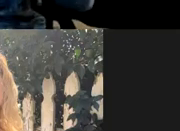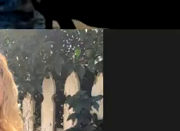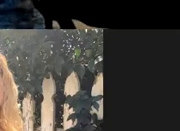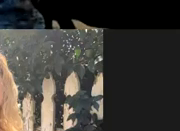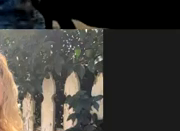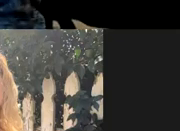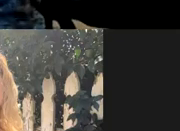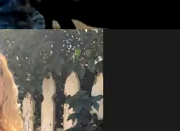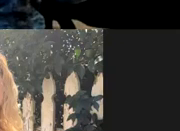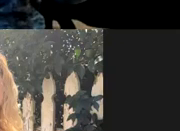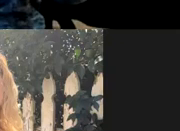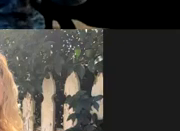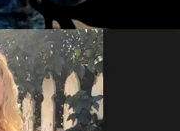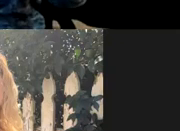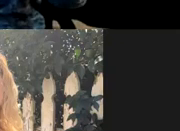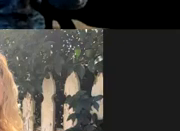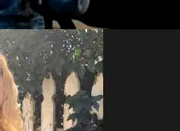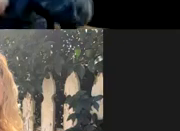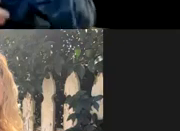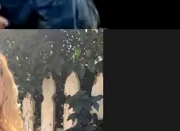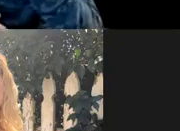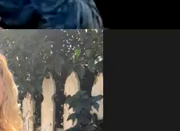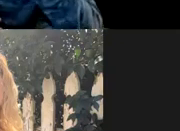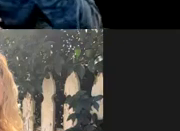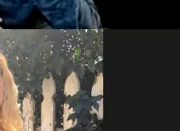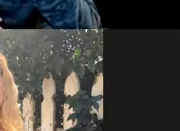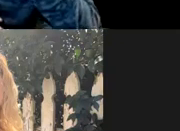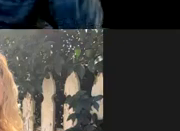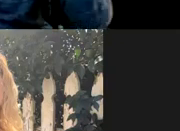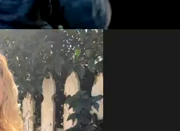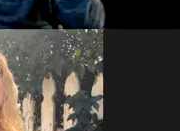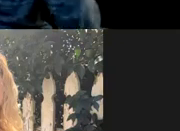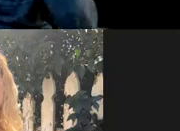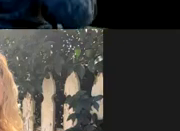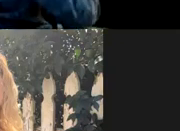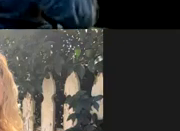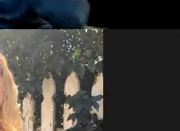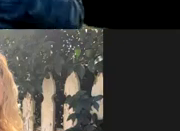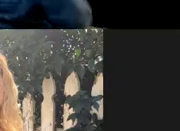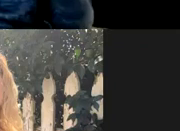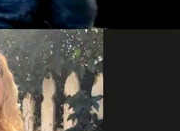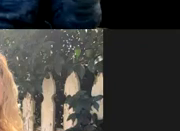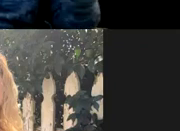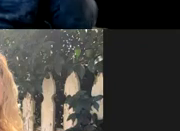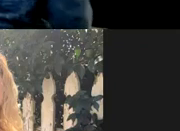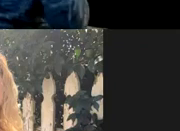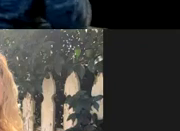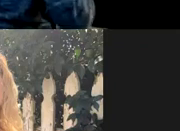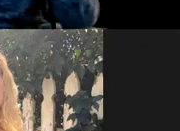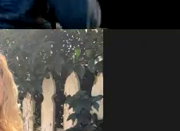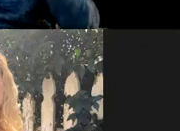Because no one filed a complaint. I mean, the Fair Housing Office and HUD don't just like,